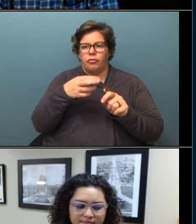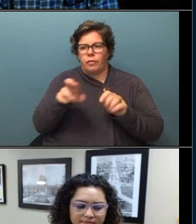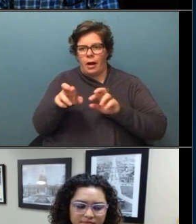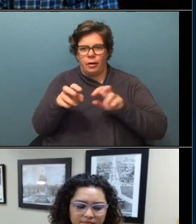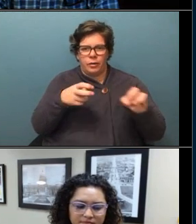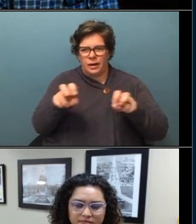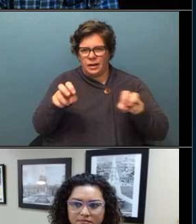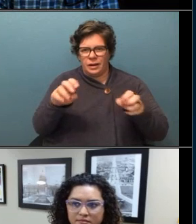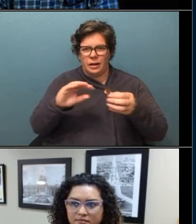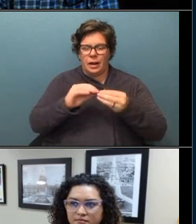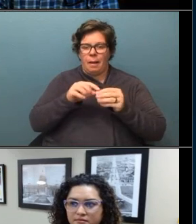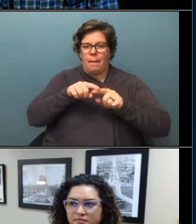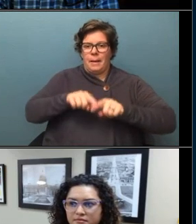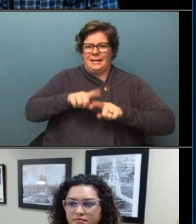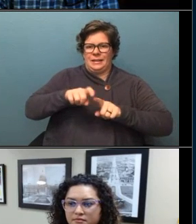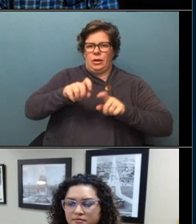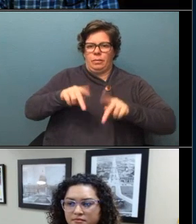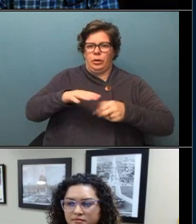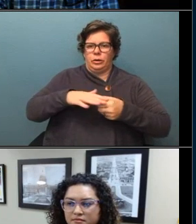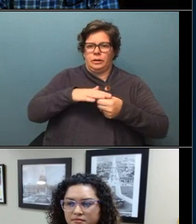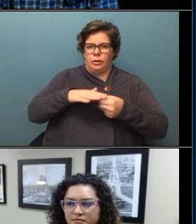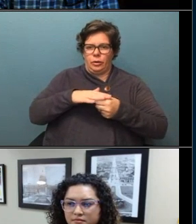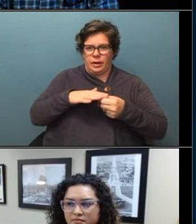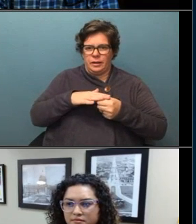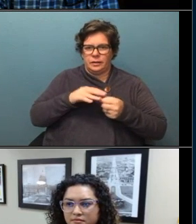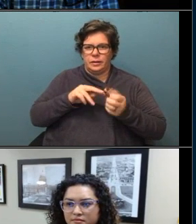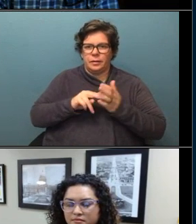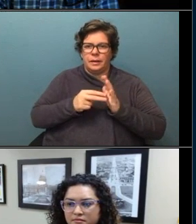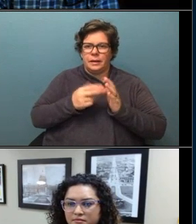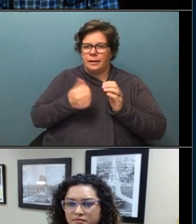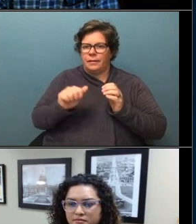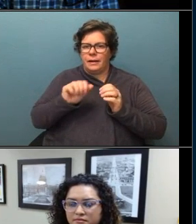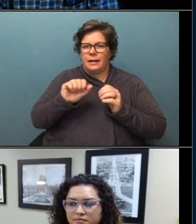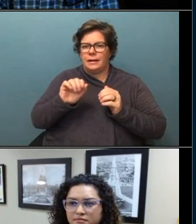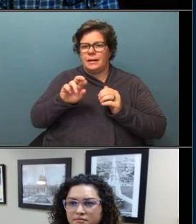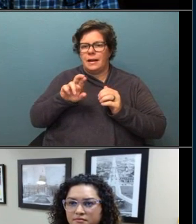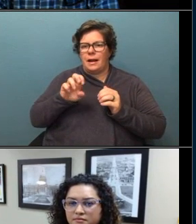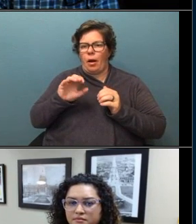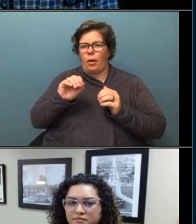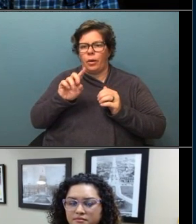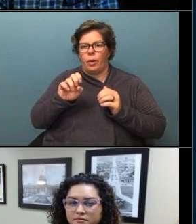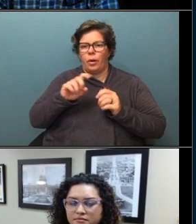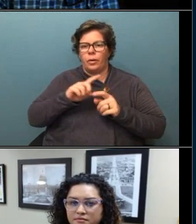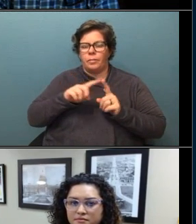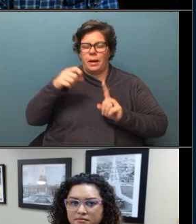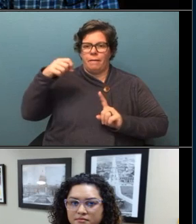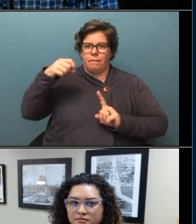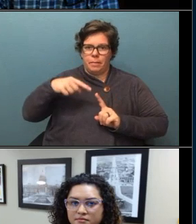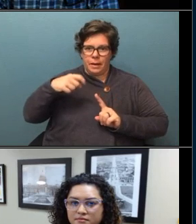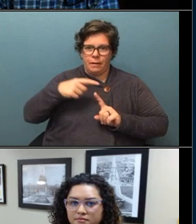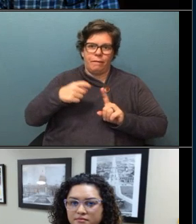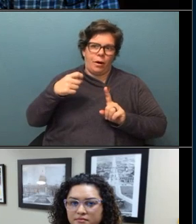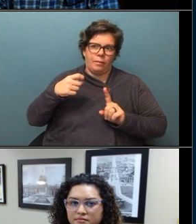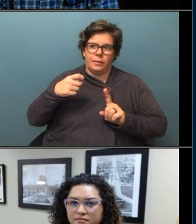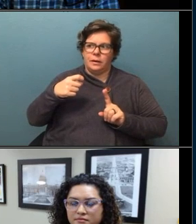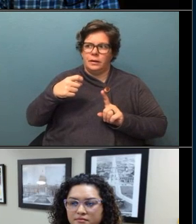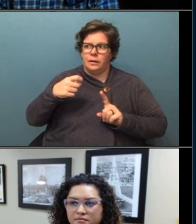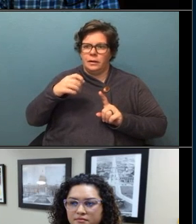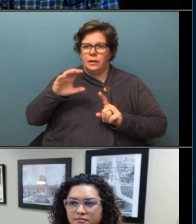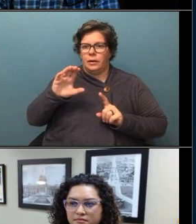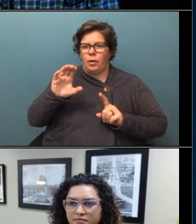person's location. Meaning you could have any area code, but if you're calling from if you're calling from